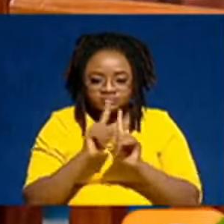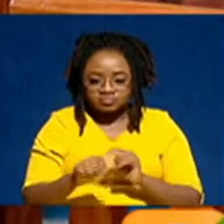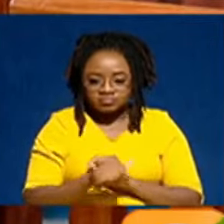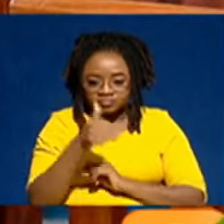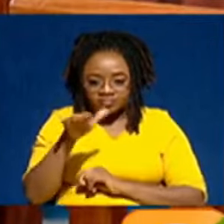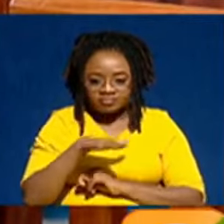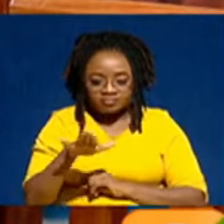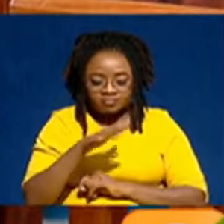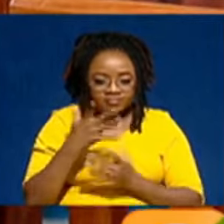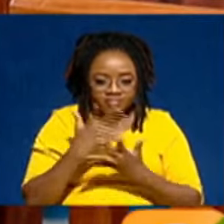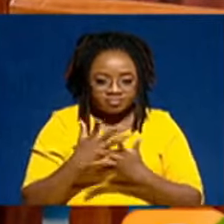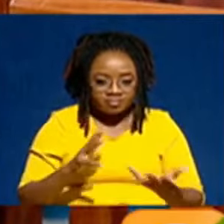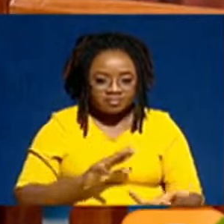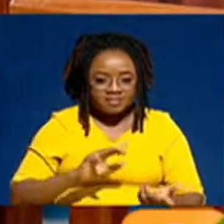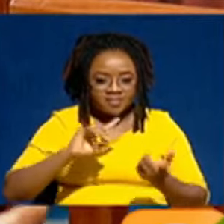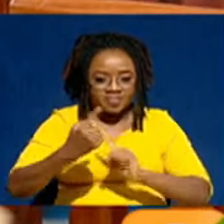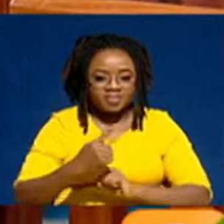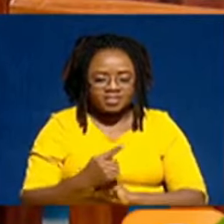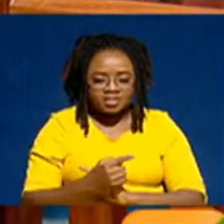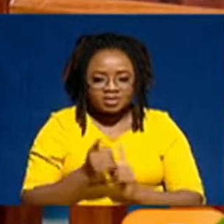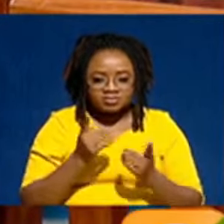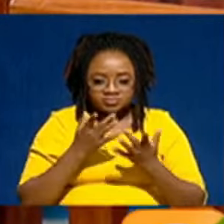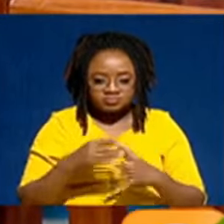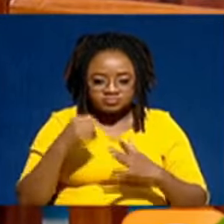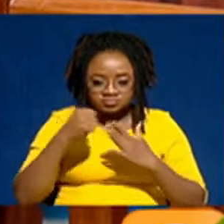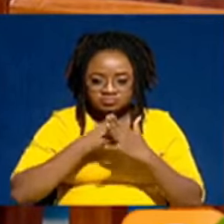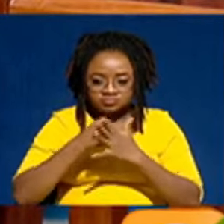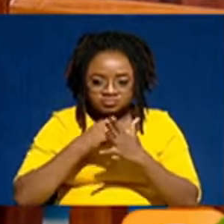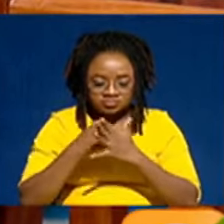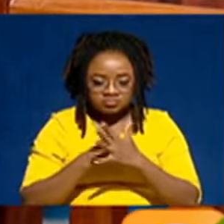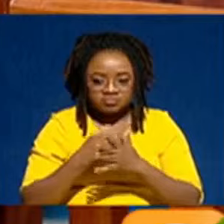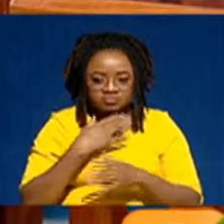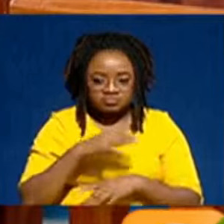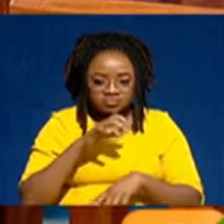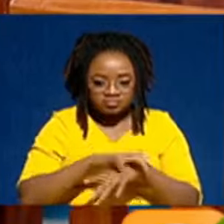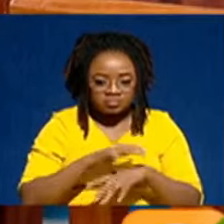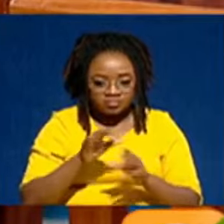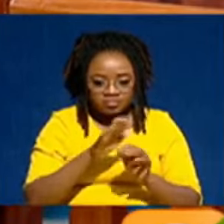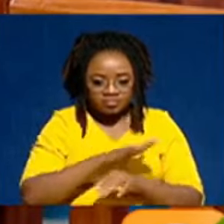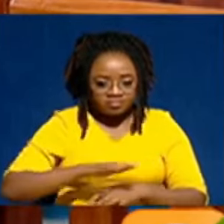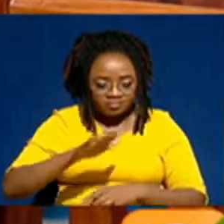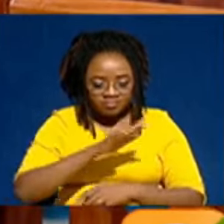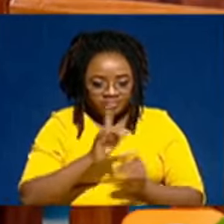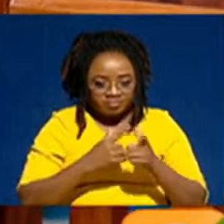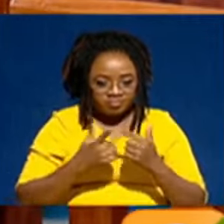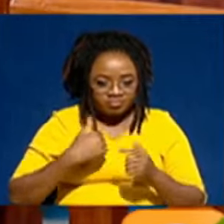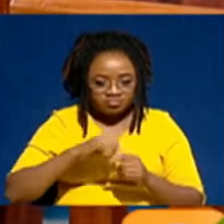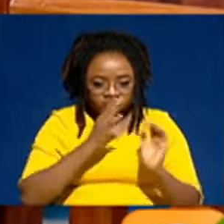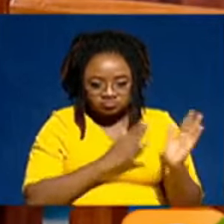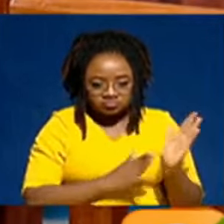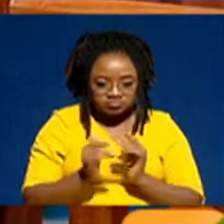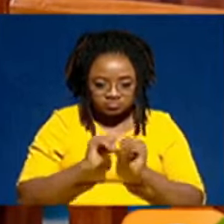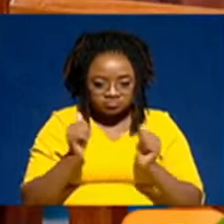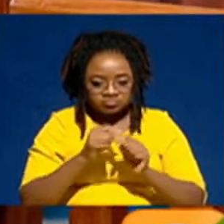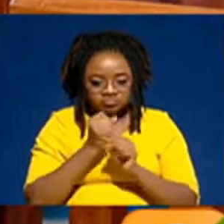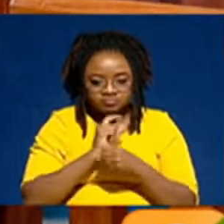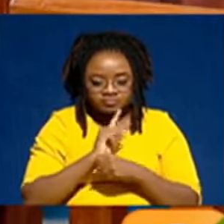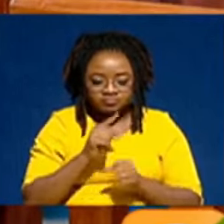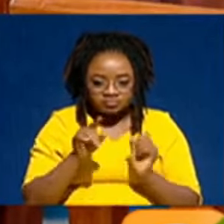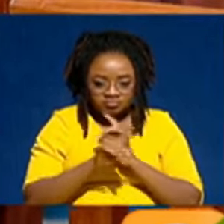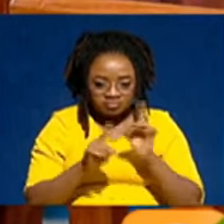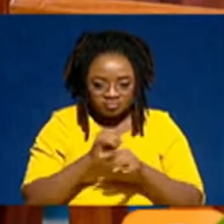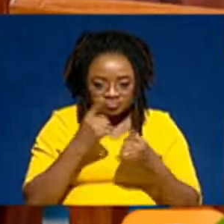like right now they experienced the fire in Embakasi, for instance. That's a place that we should be going there and planning and making sure that happens. But I